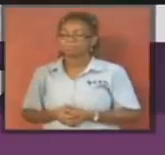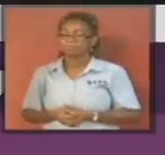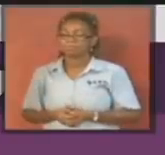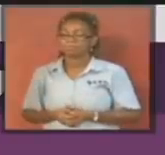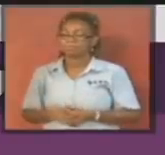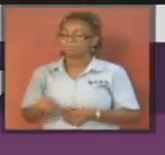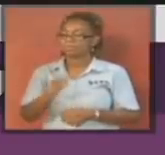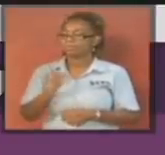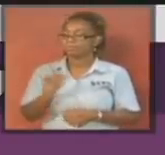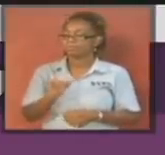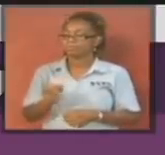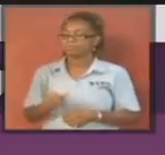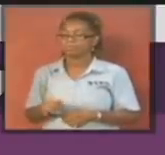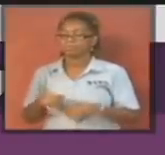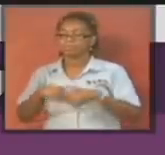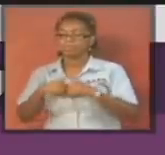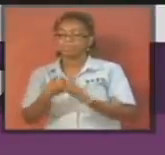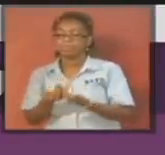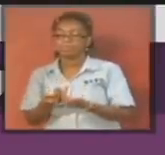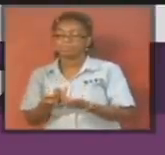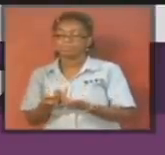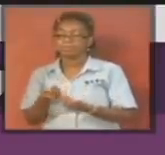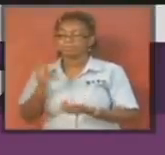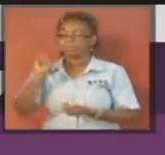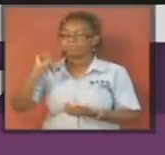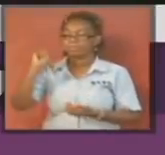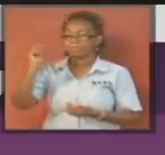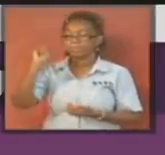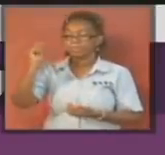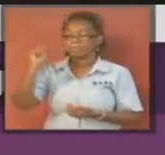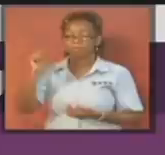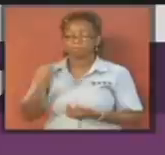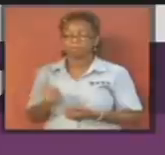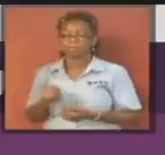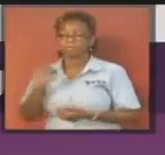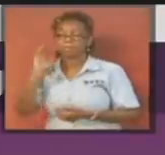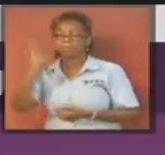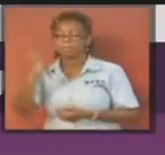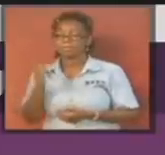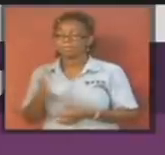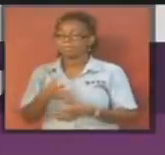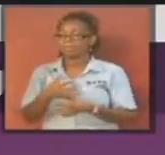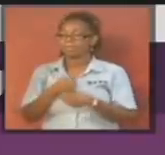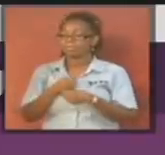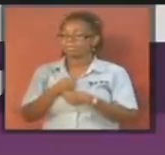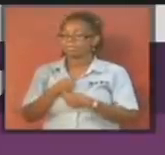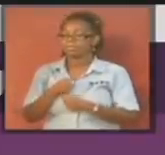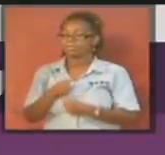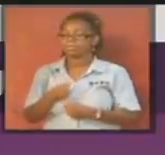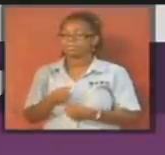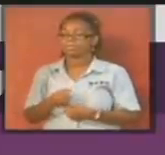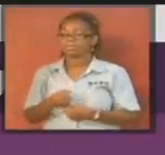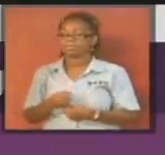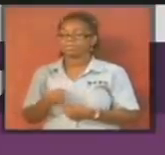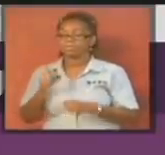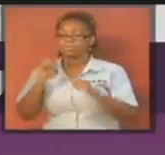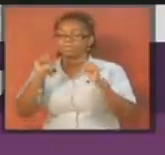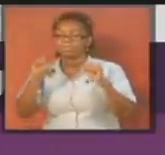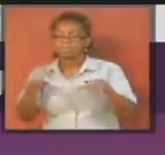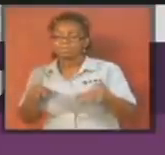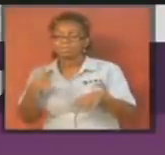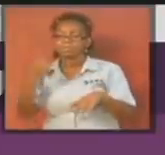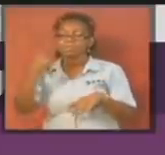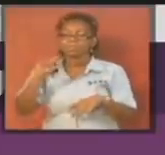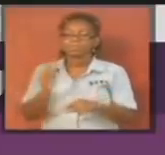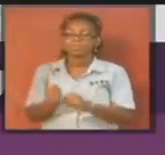is the process for Tobago to receive their tests from COVID-19? Because we continue to get reports that persons